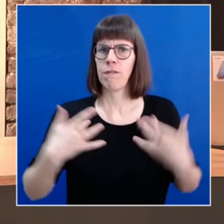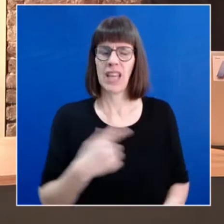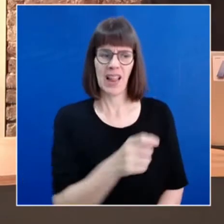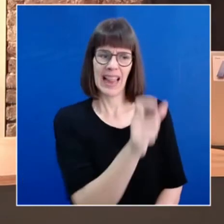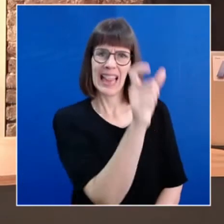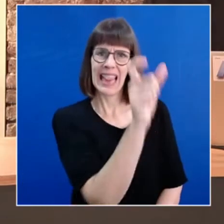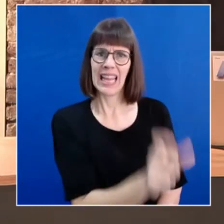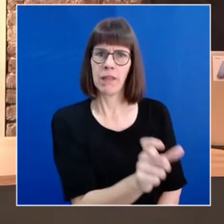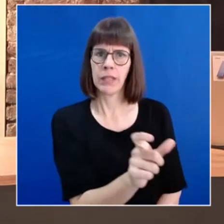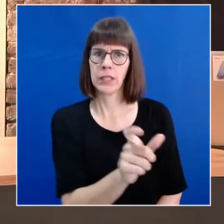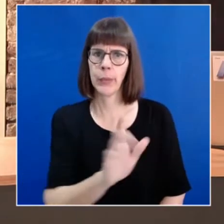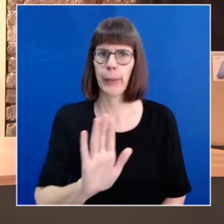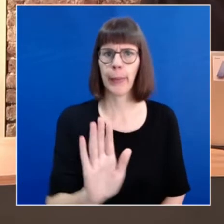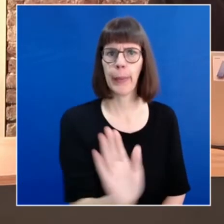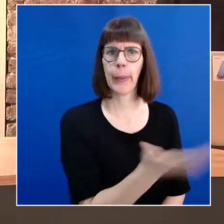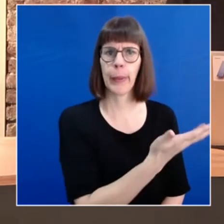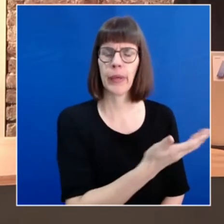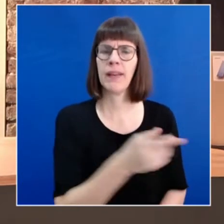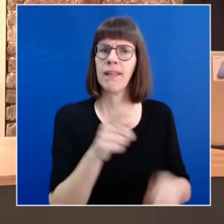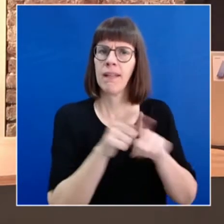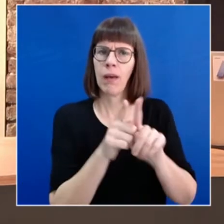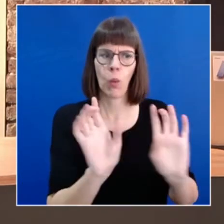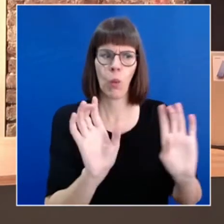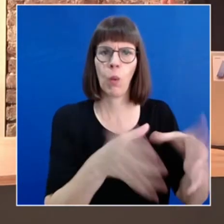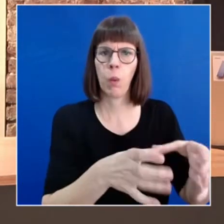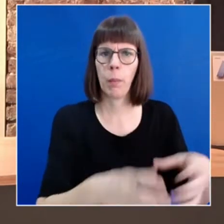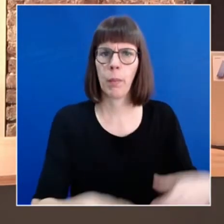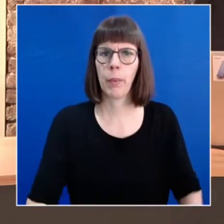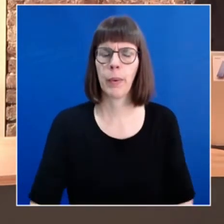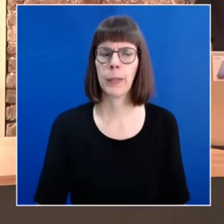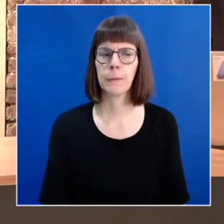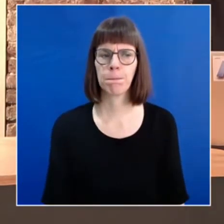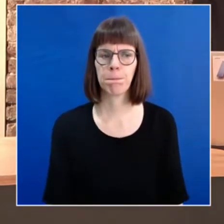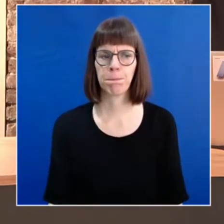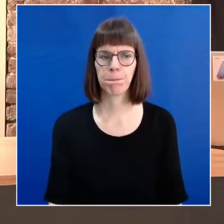hard word to spell in English if you are speaking.